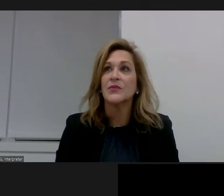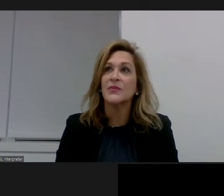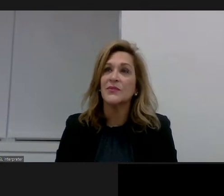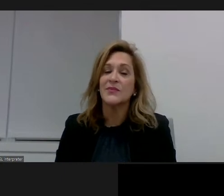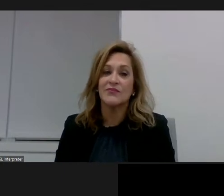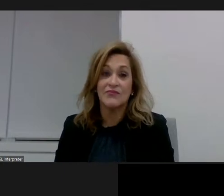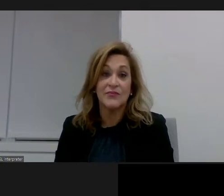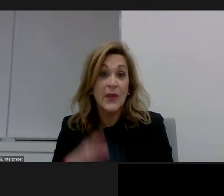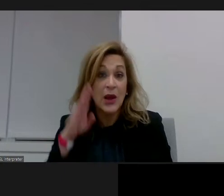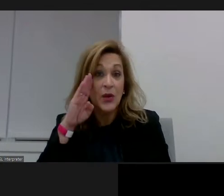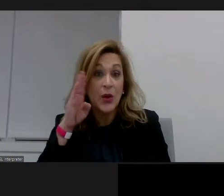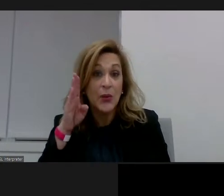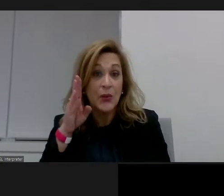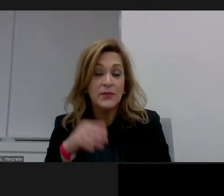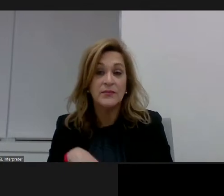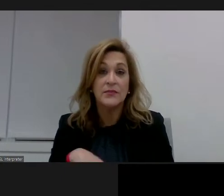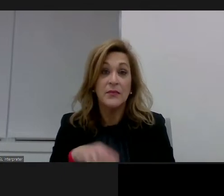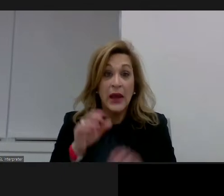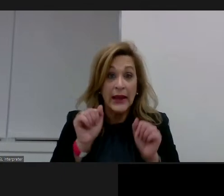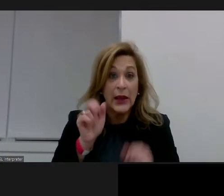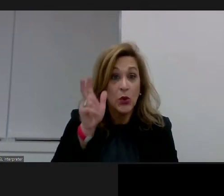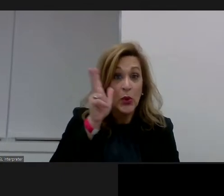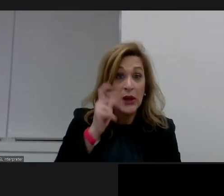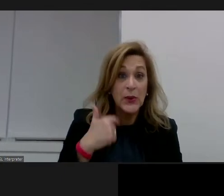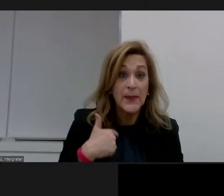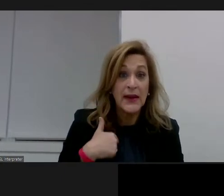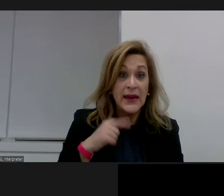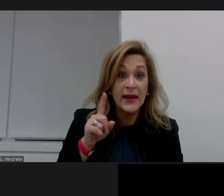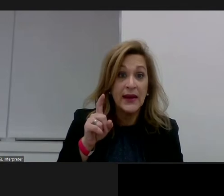Hello? Do you hear me? Yes.